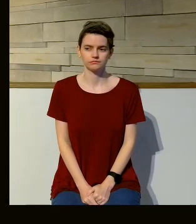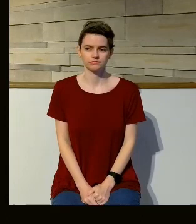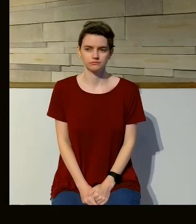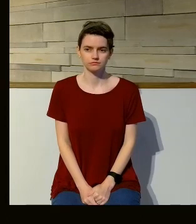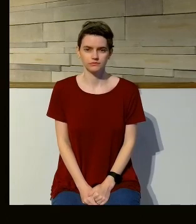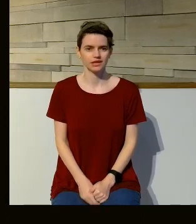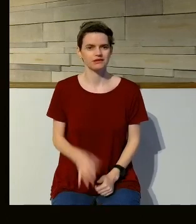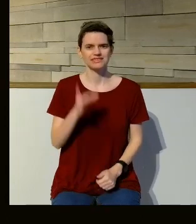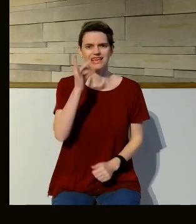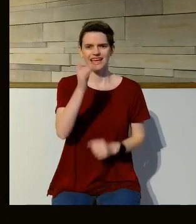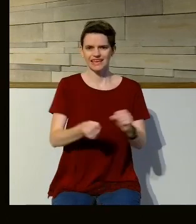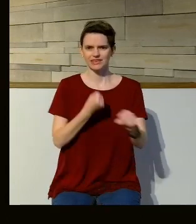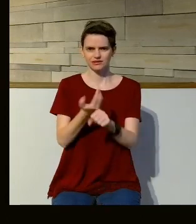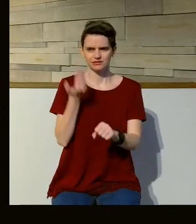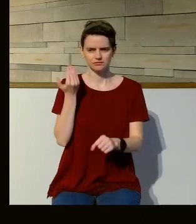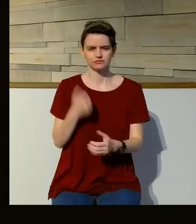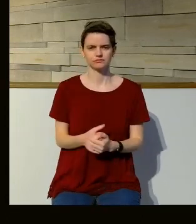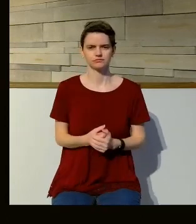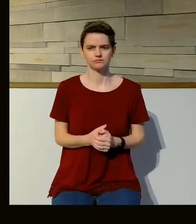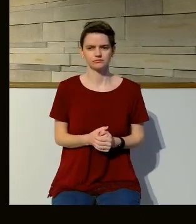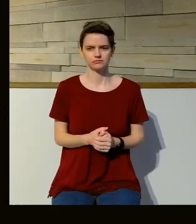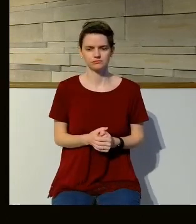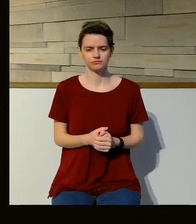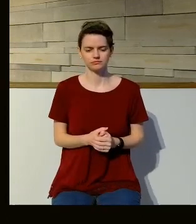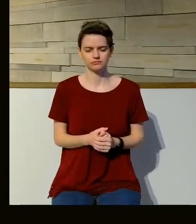That was over 8 years ago.